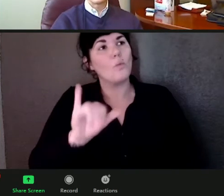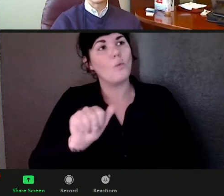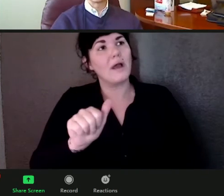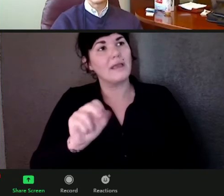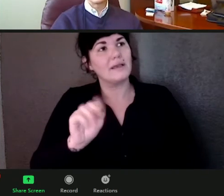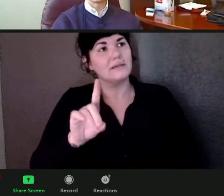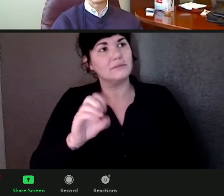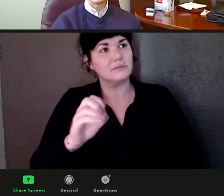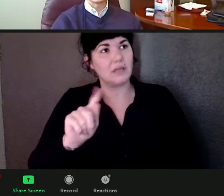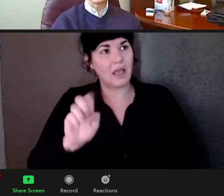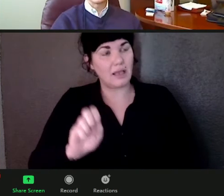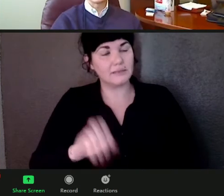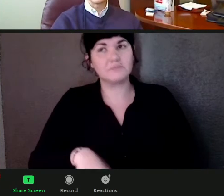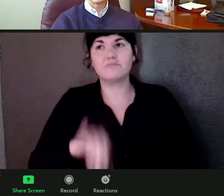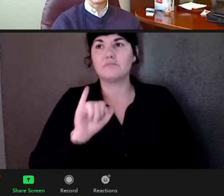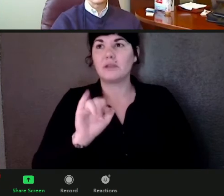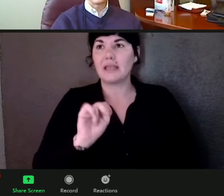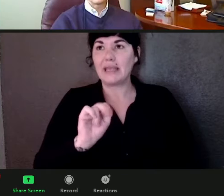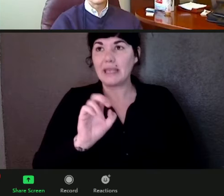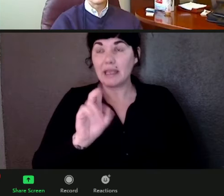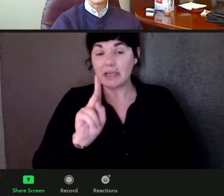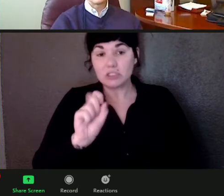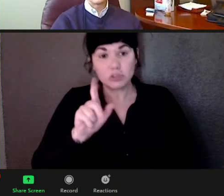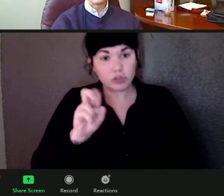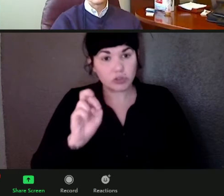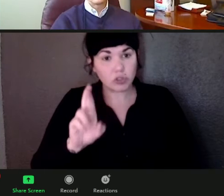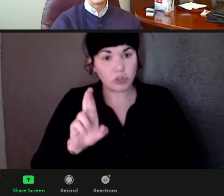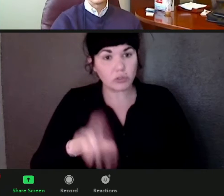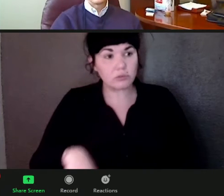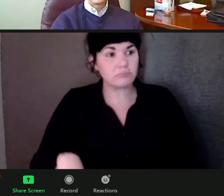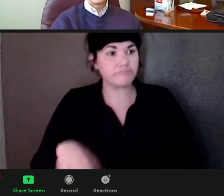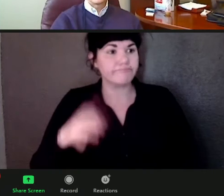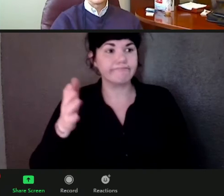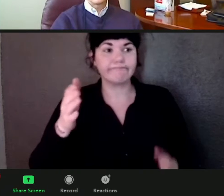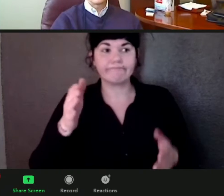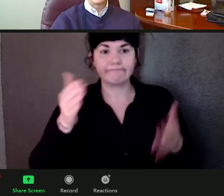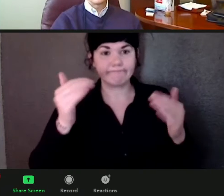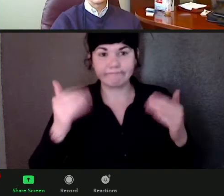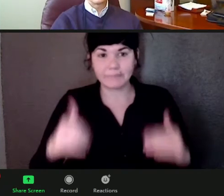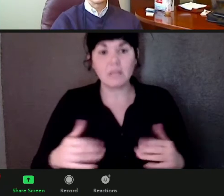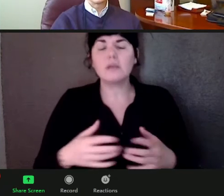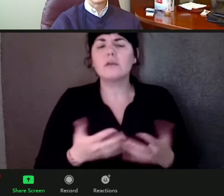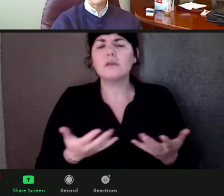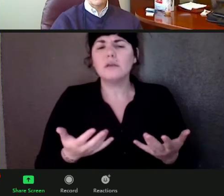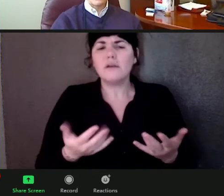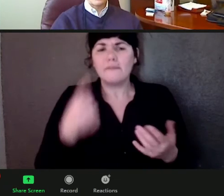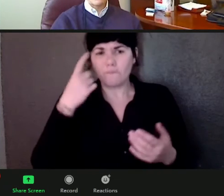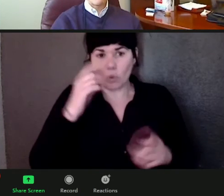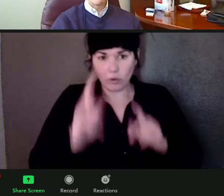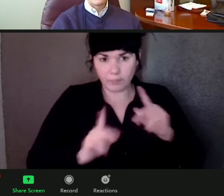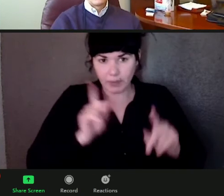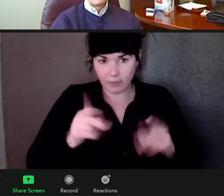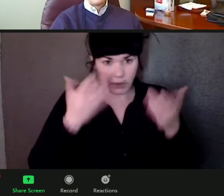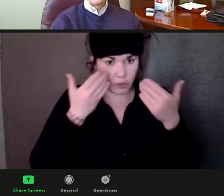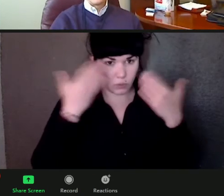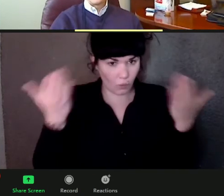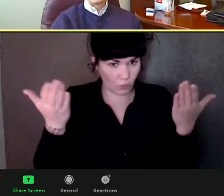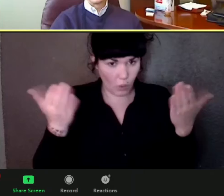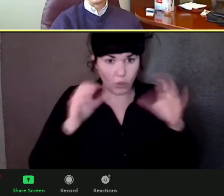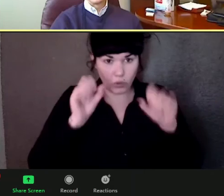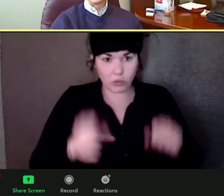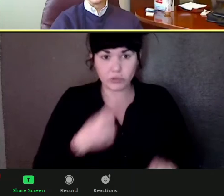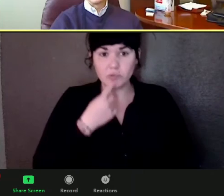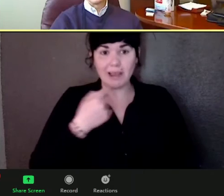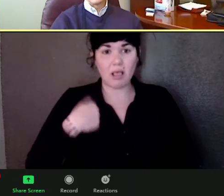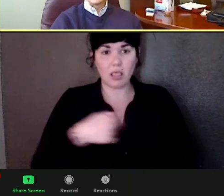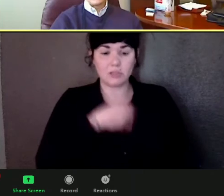cetera. For those who are not aware, how many school districts are there in the Wayne County system? 33